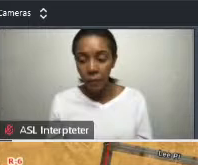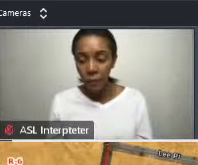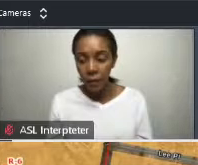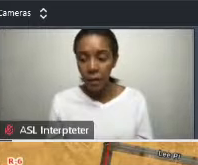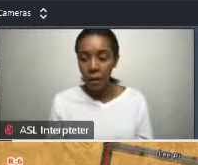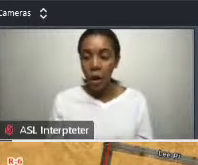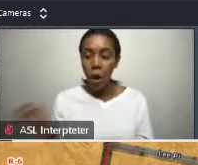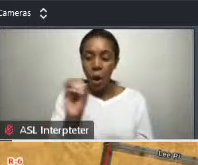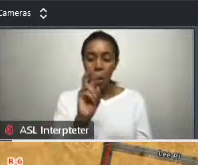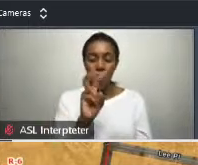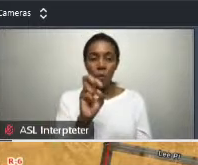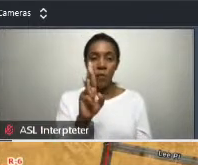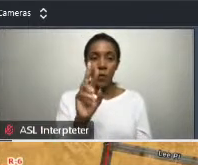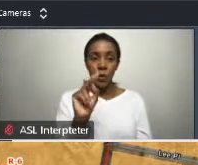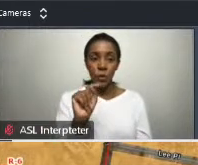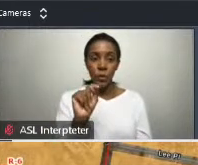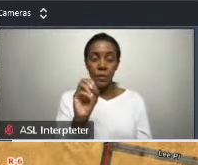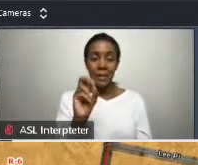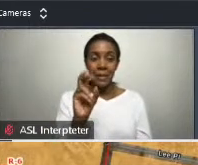Overton Square.